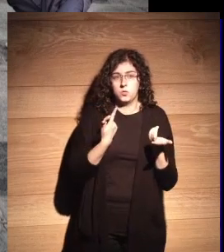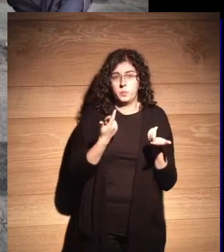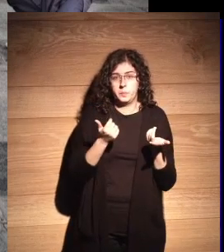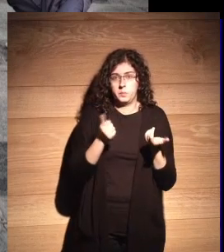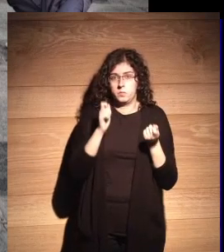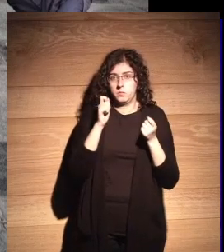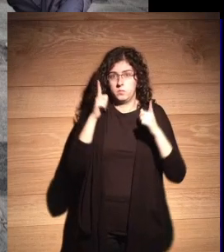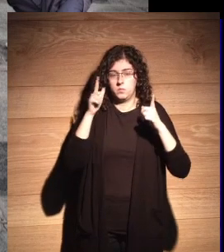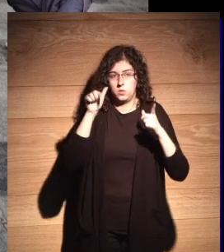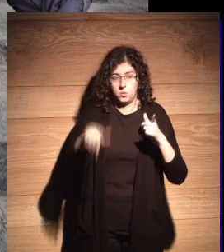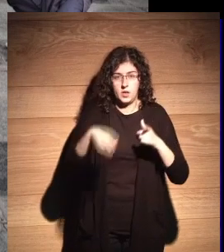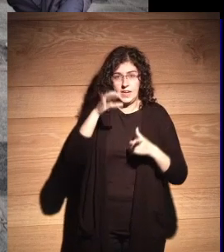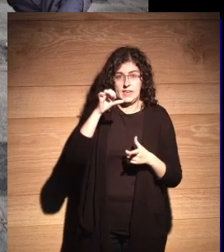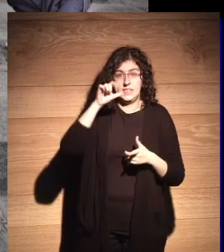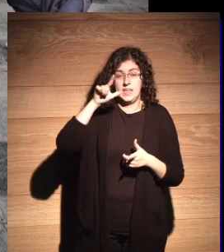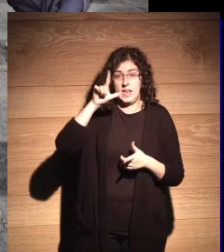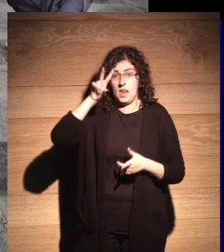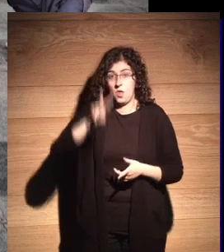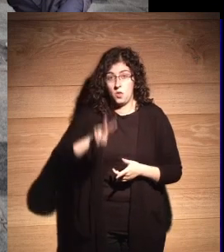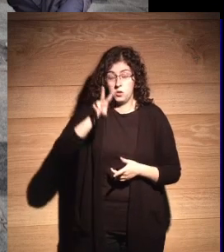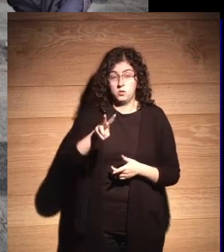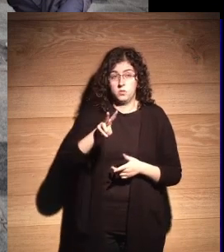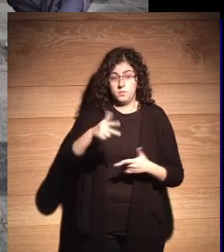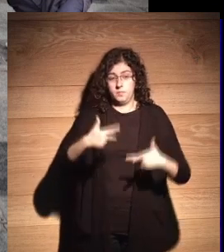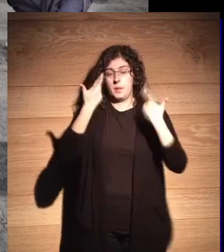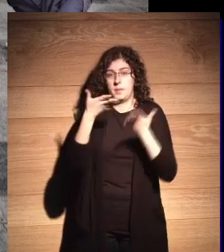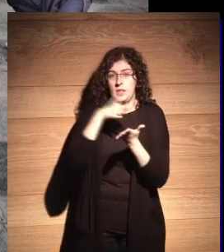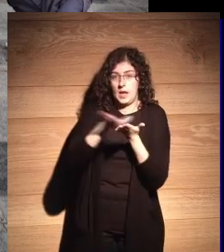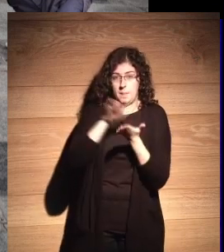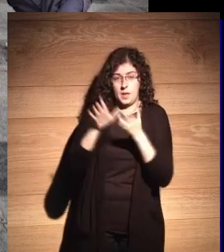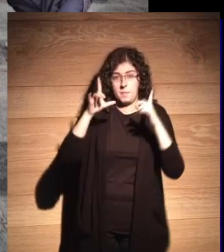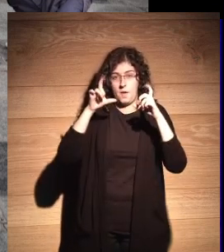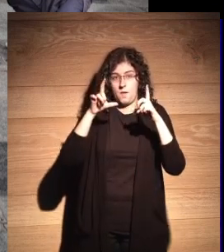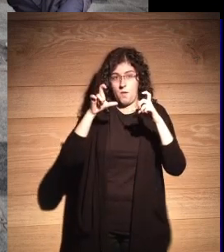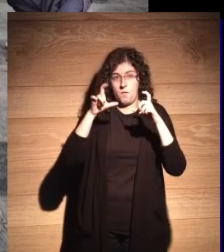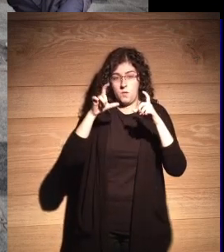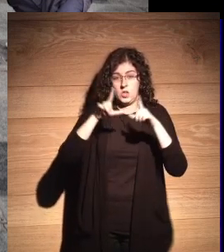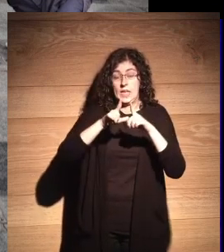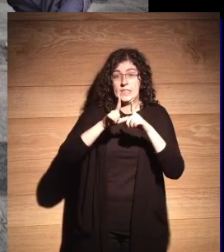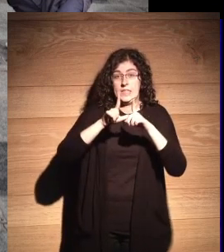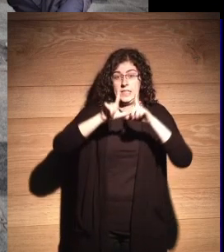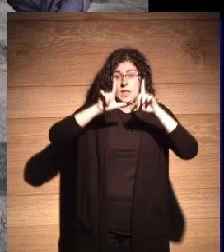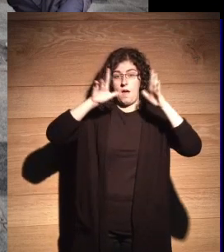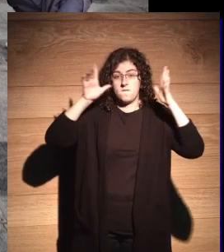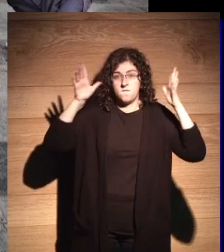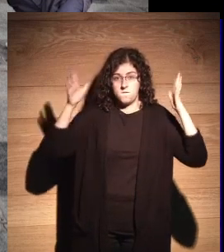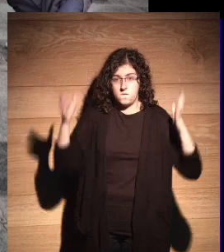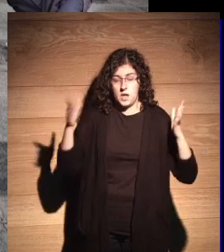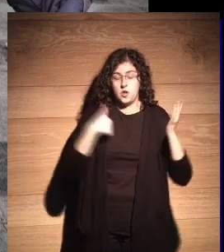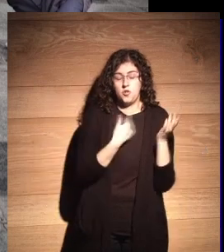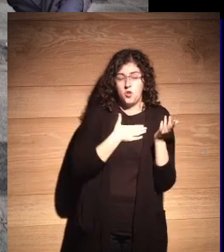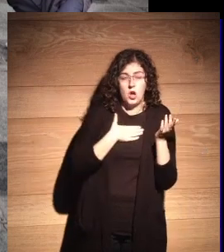make large prints. So I want the capability to make the best print I can